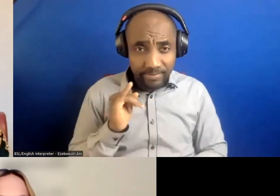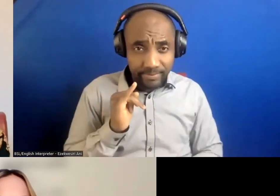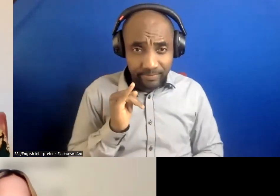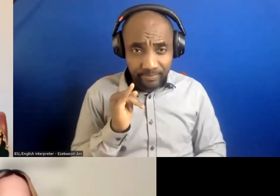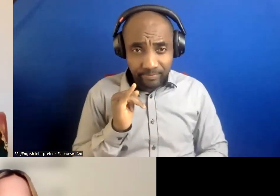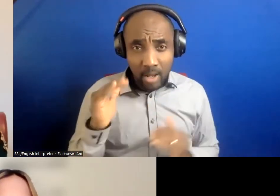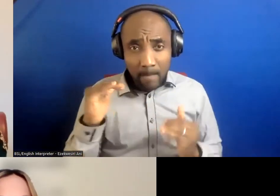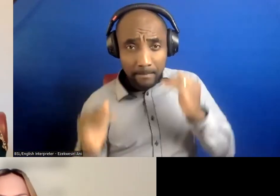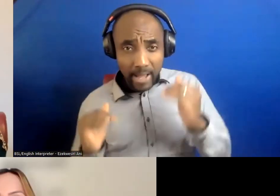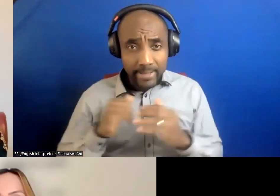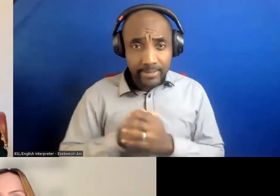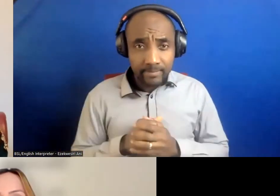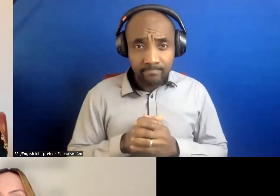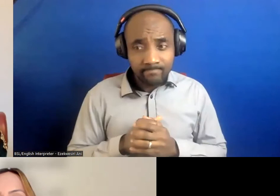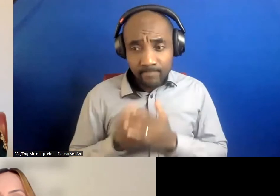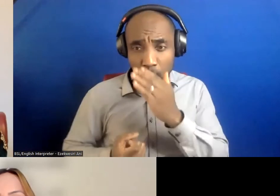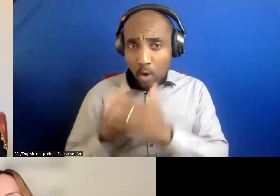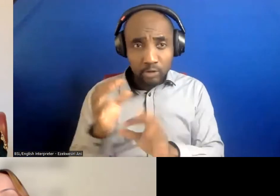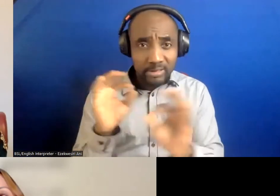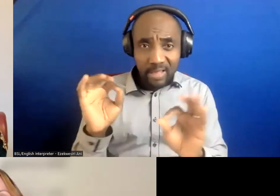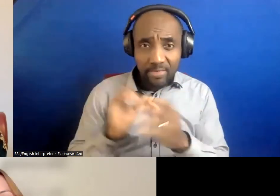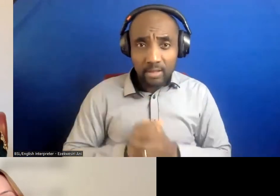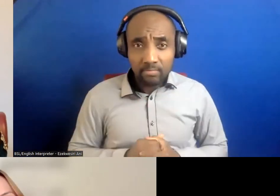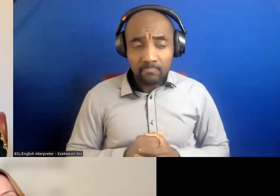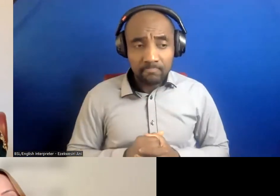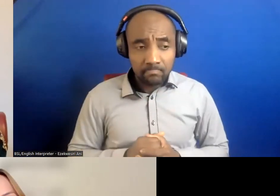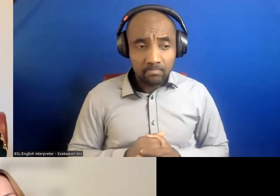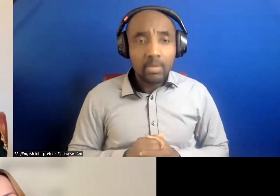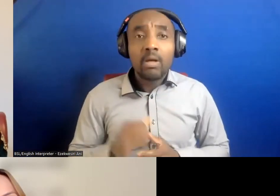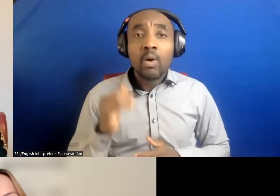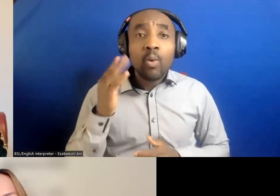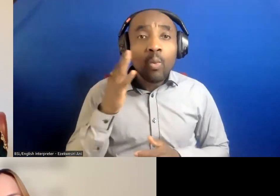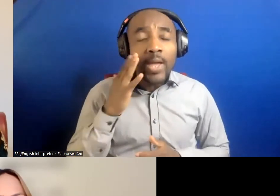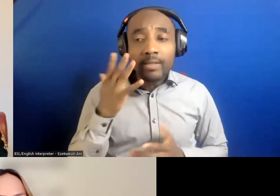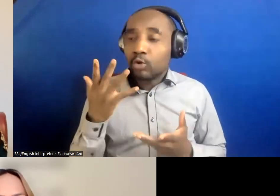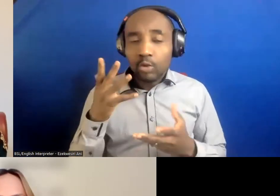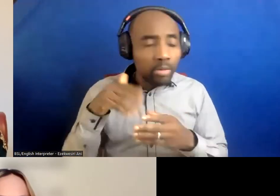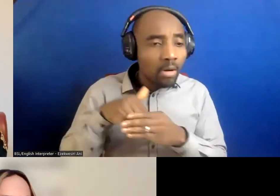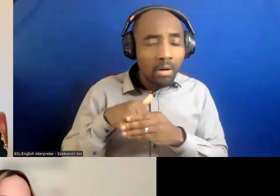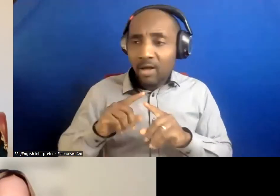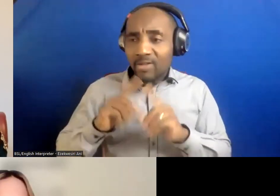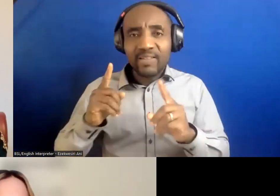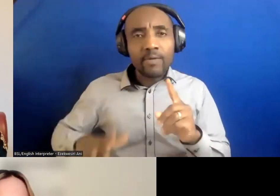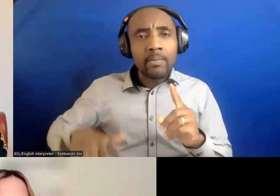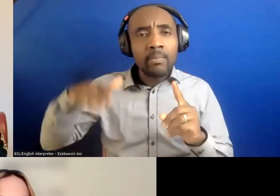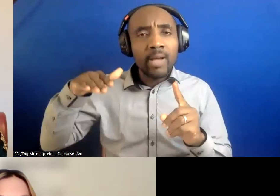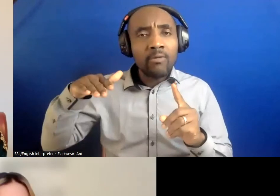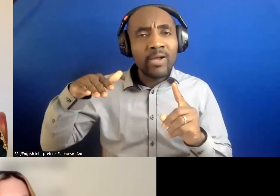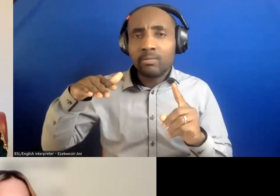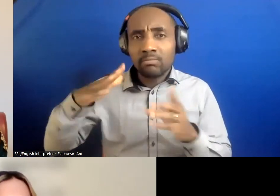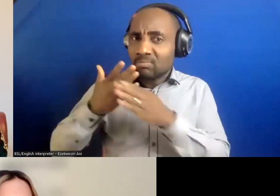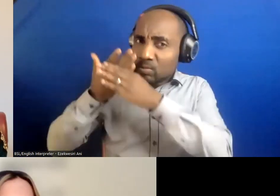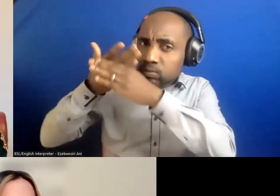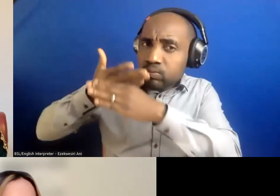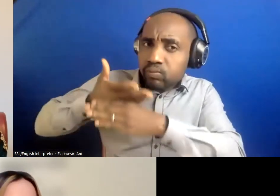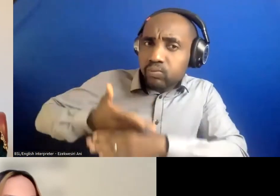lack of opportunities. So when you're coming in from something different, you have to work 10 times harder, even